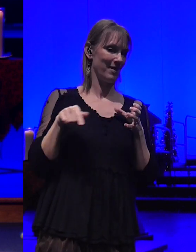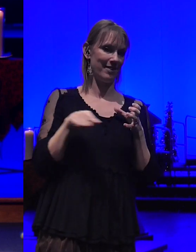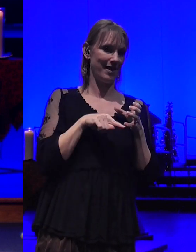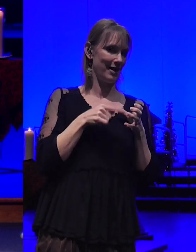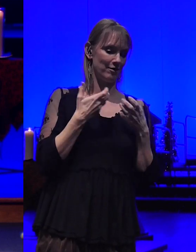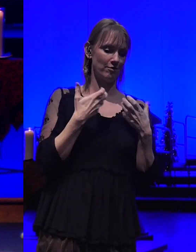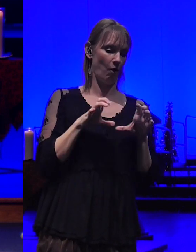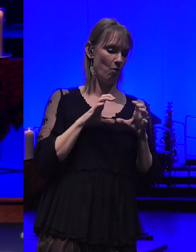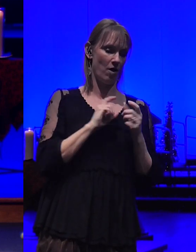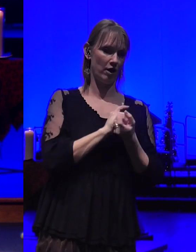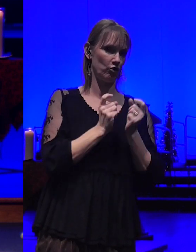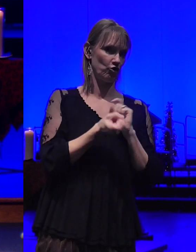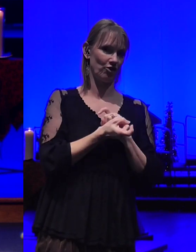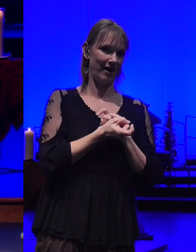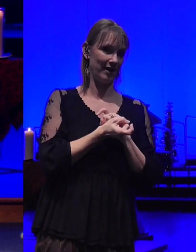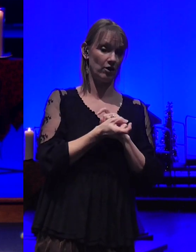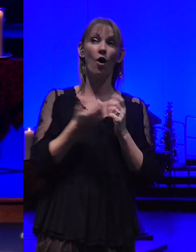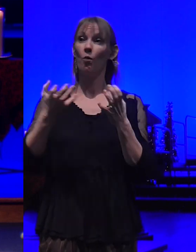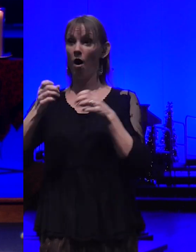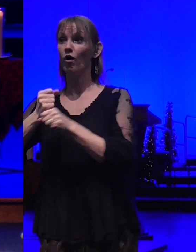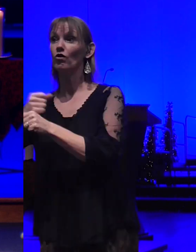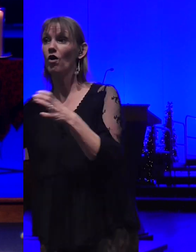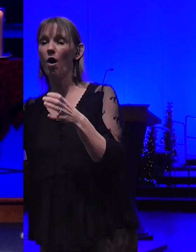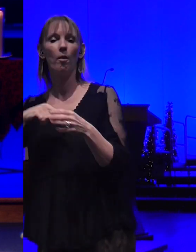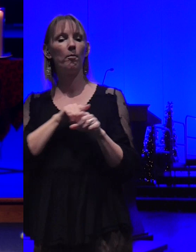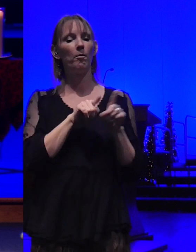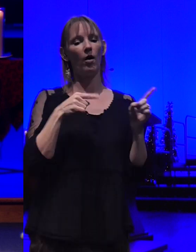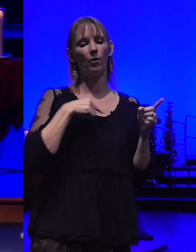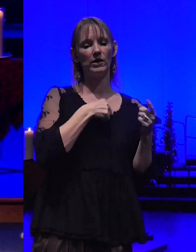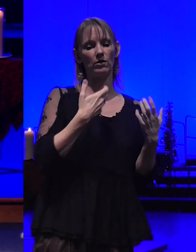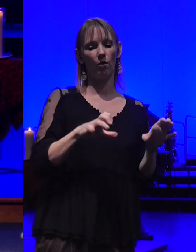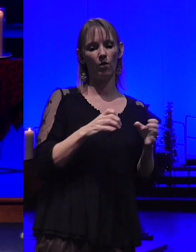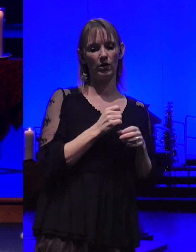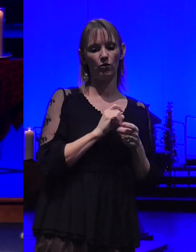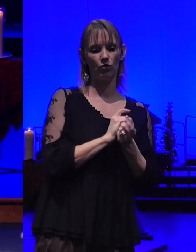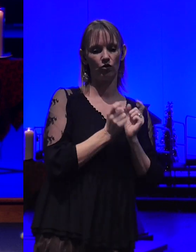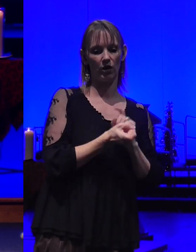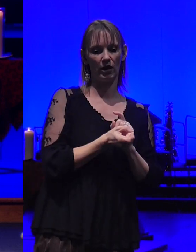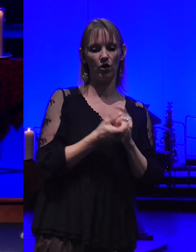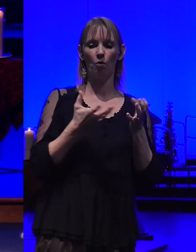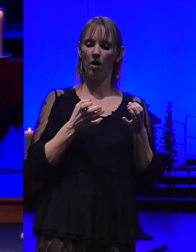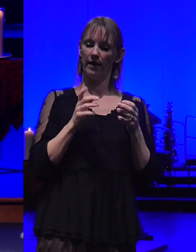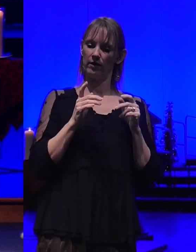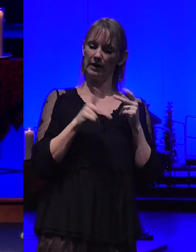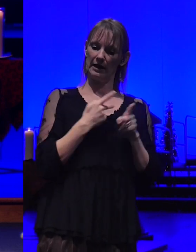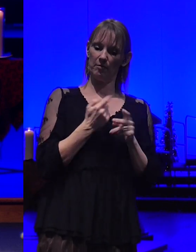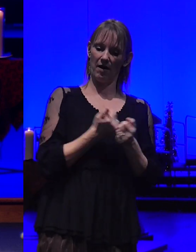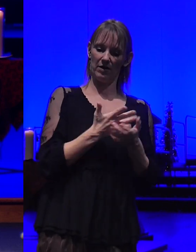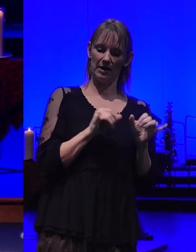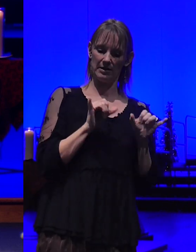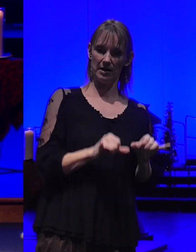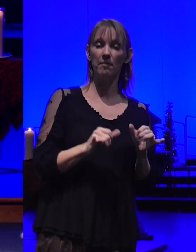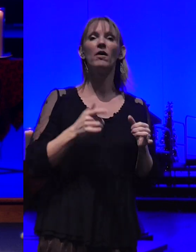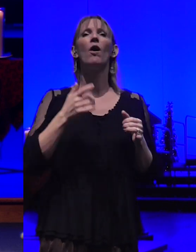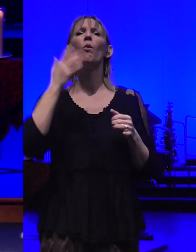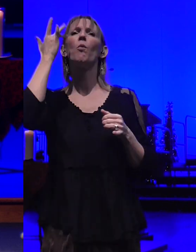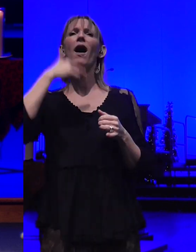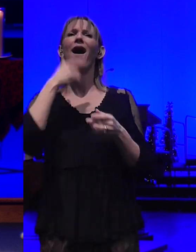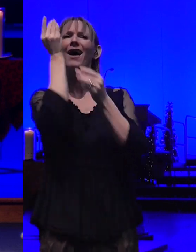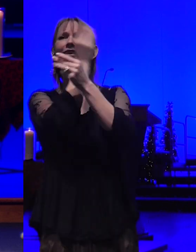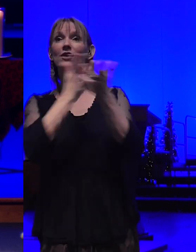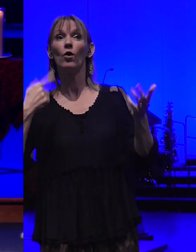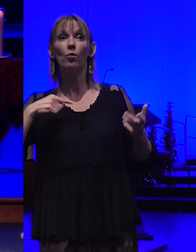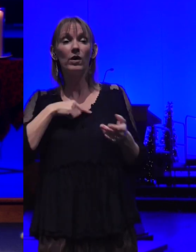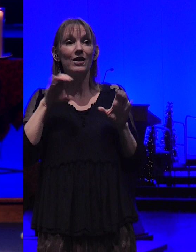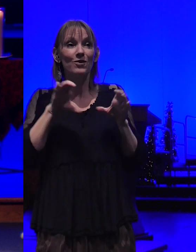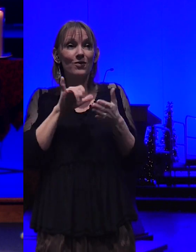change. We want to grow and get bigger, but we don't want to change. We want to keep our tribe, kind of the way it is. We don't, and the reason I share that is because we